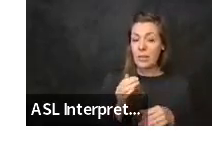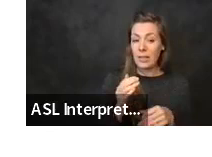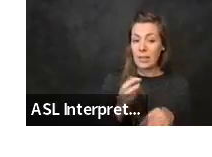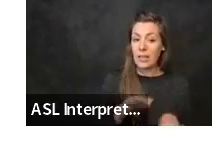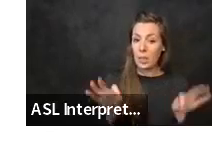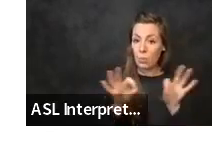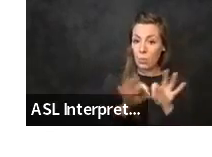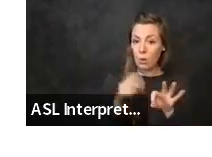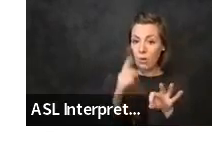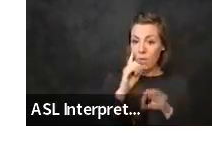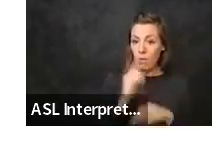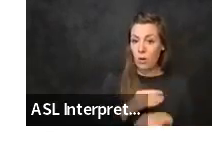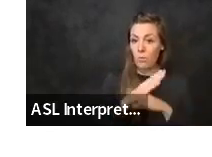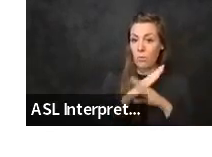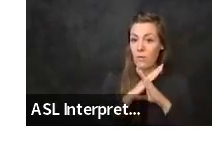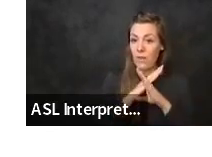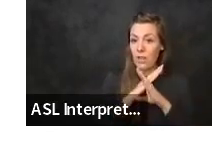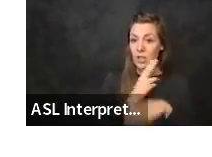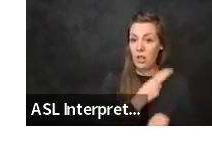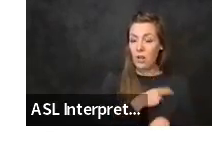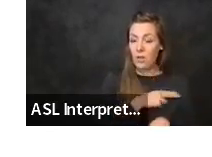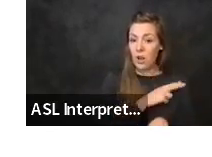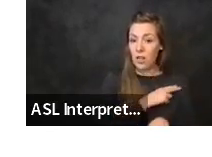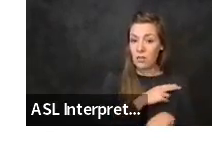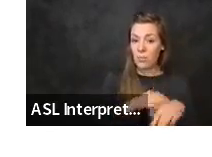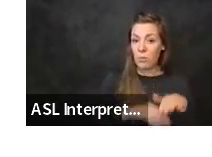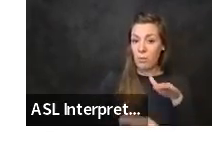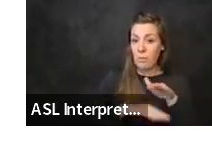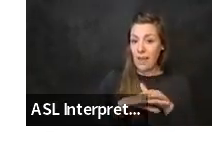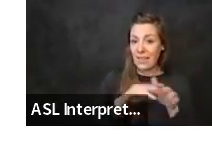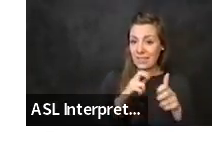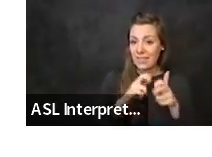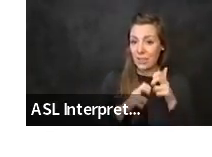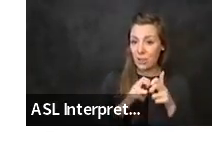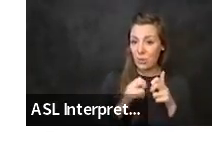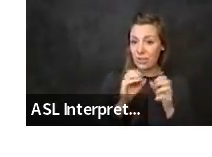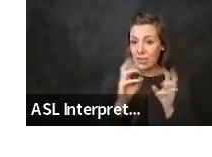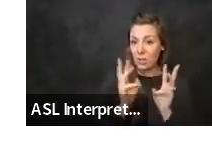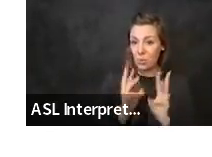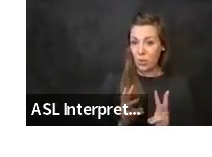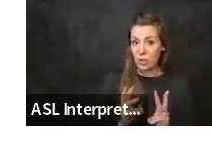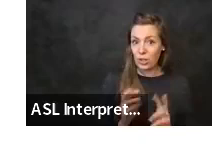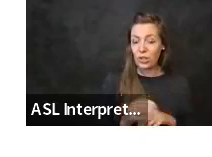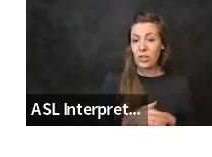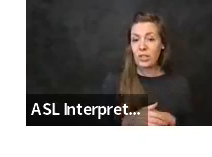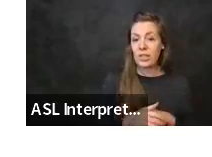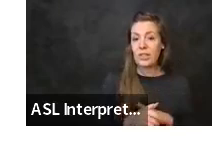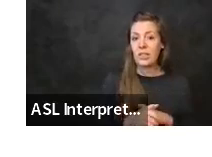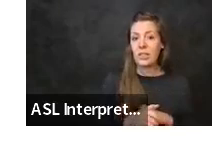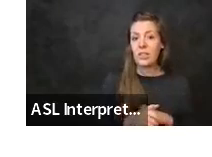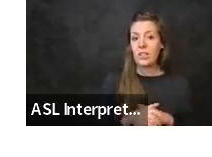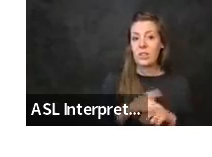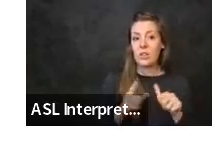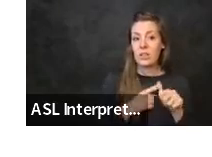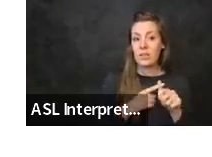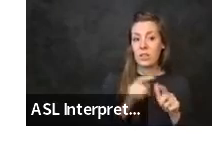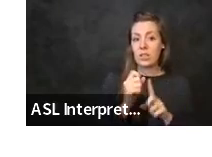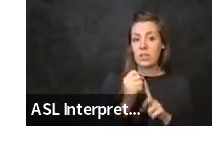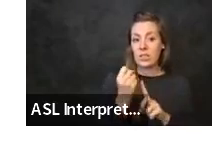in preventing hospital capacity issues this winter. So in this first scenario, in